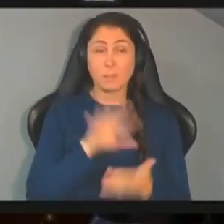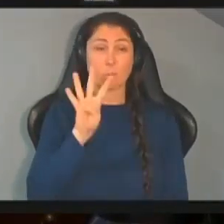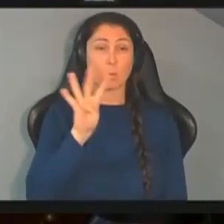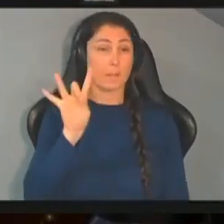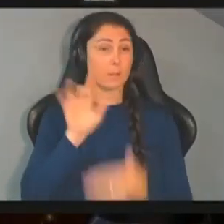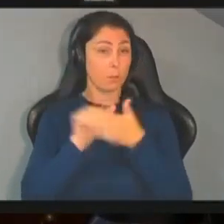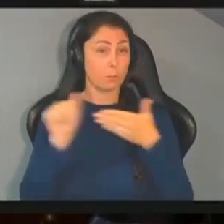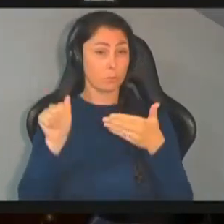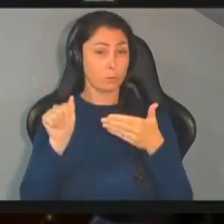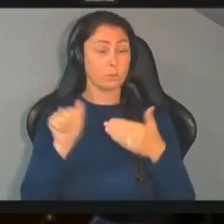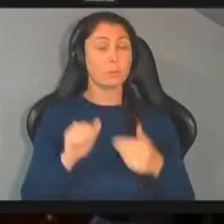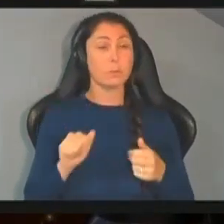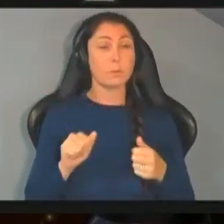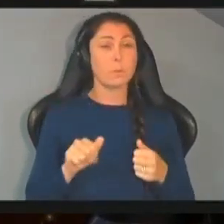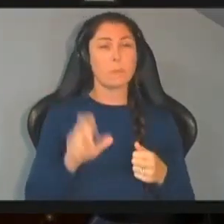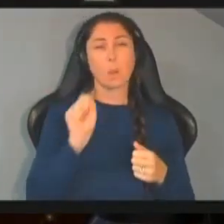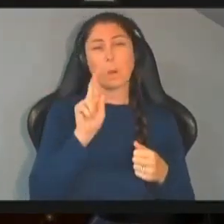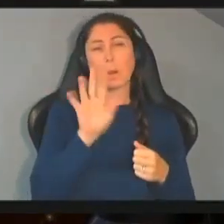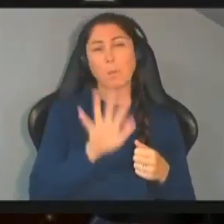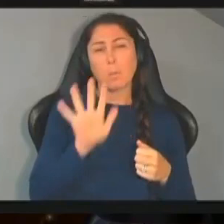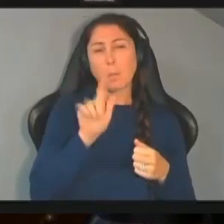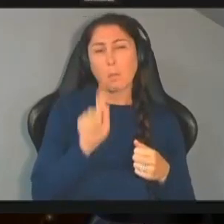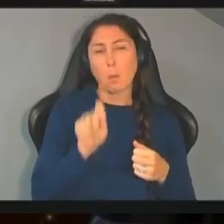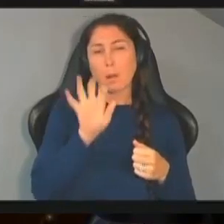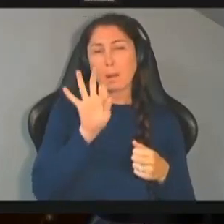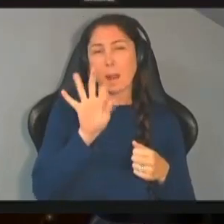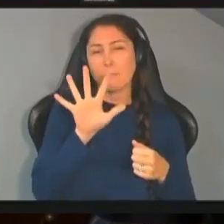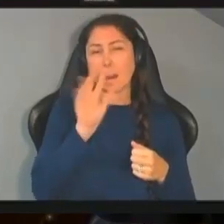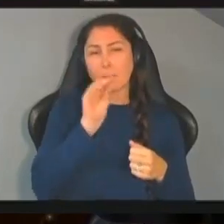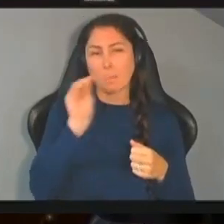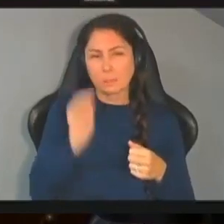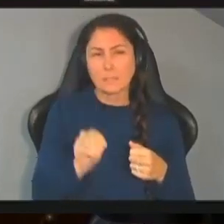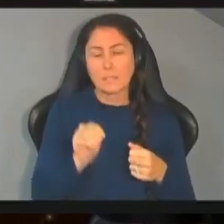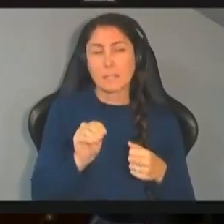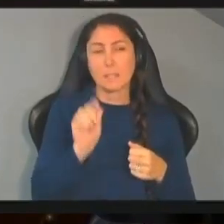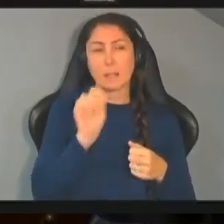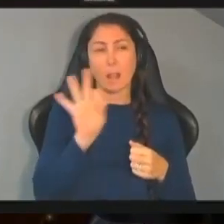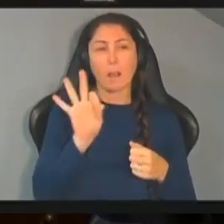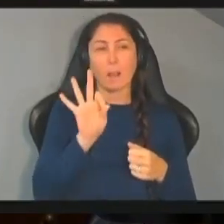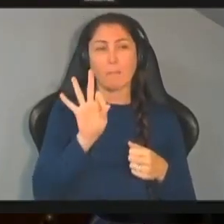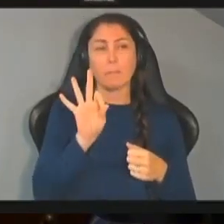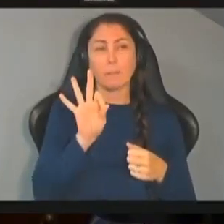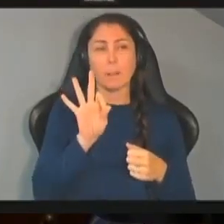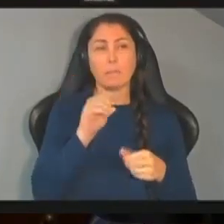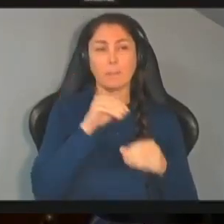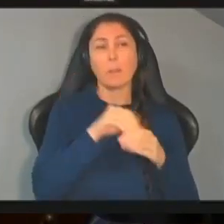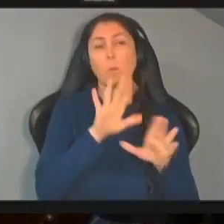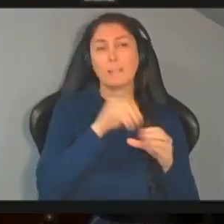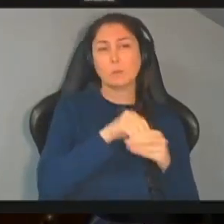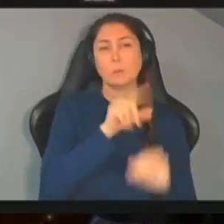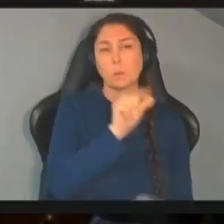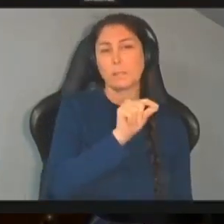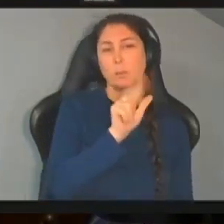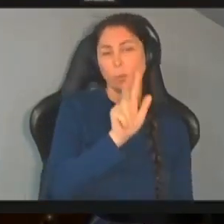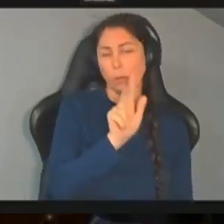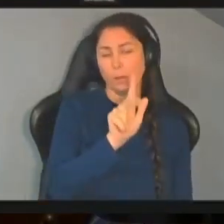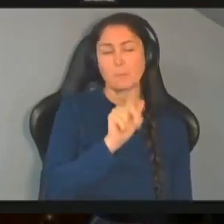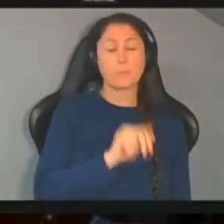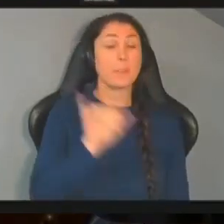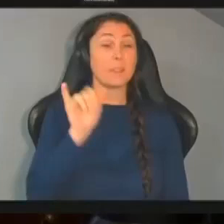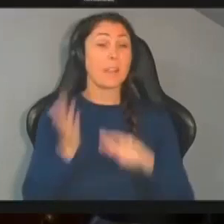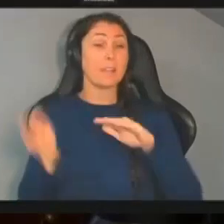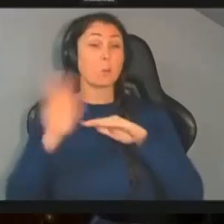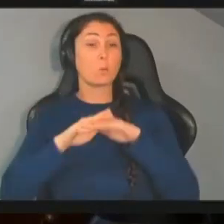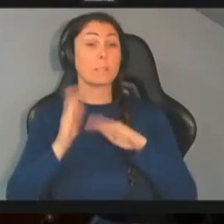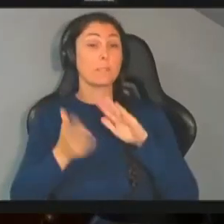$6,217,048, or about 0.95% of the in 2023. The increase to the operating